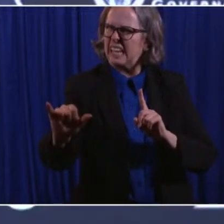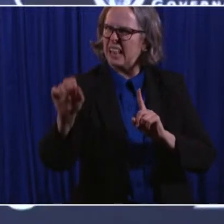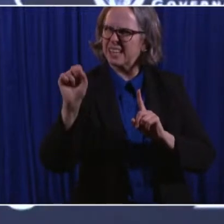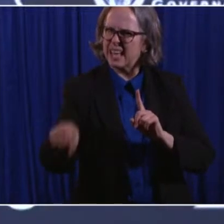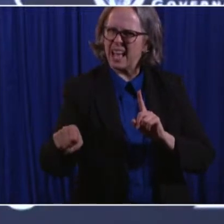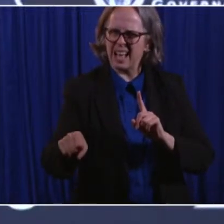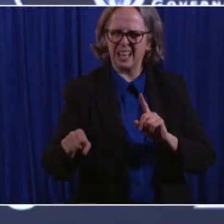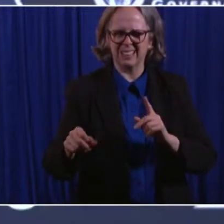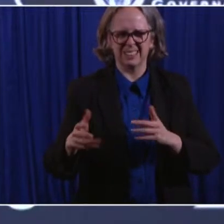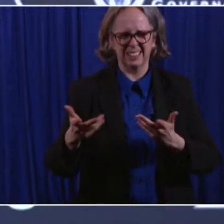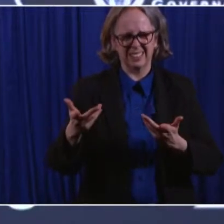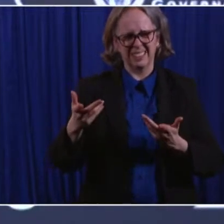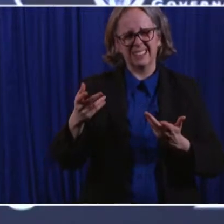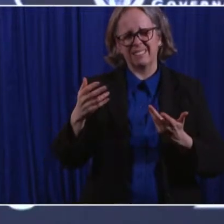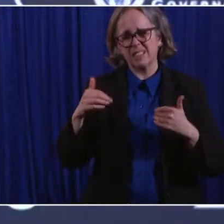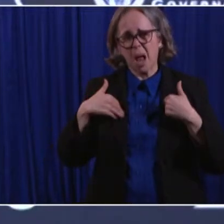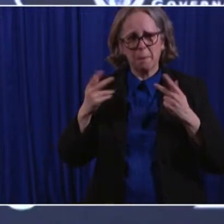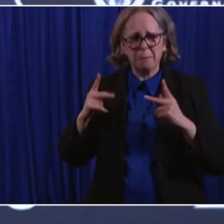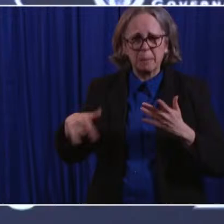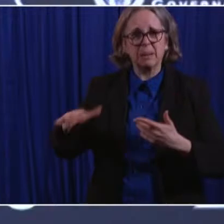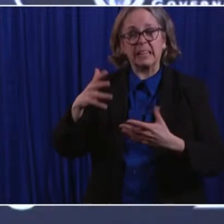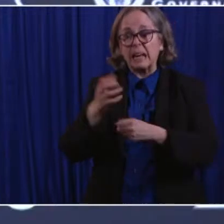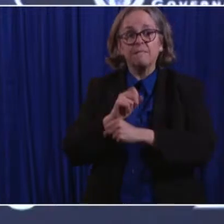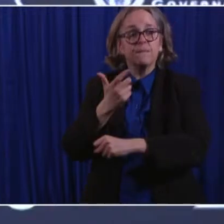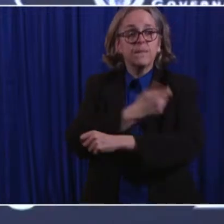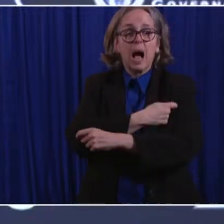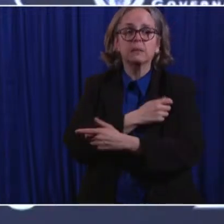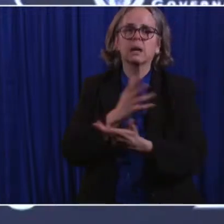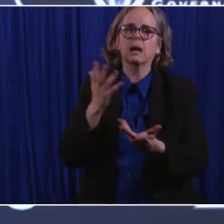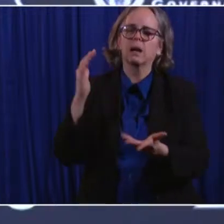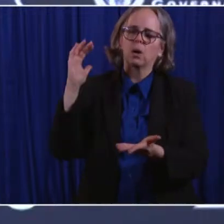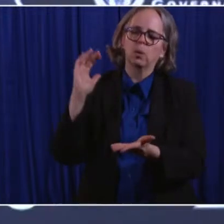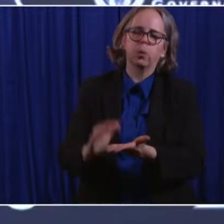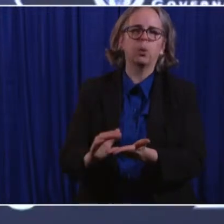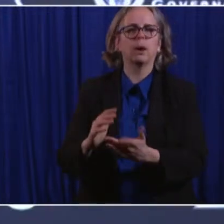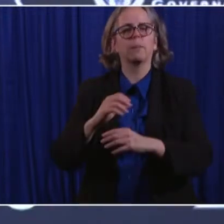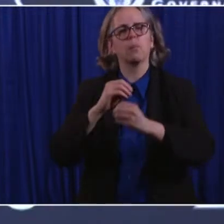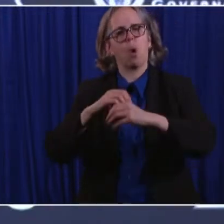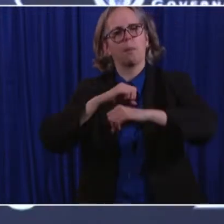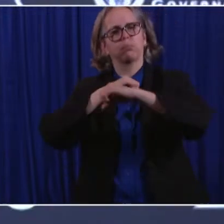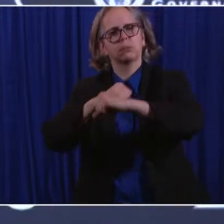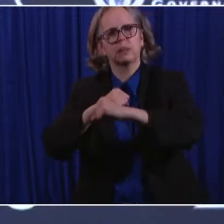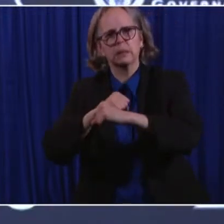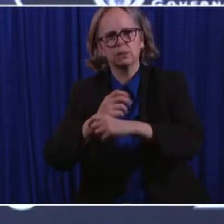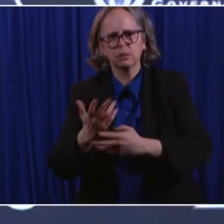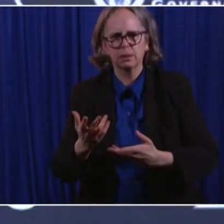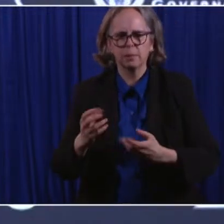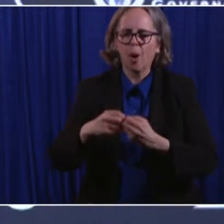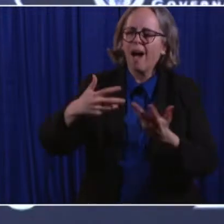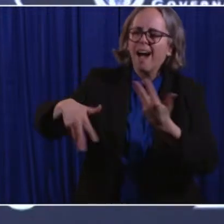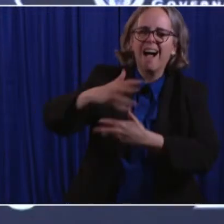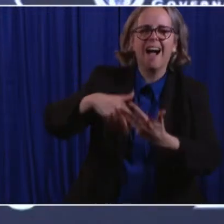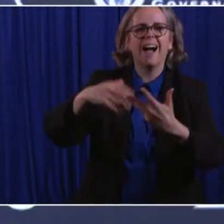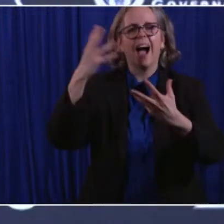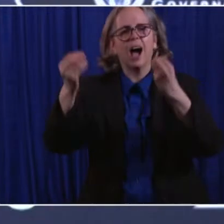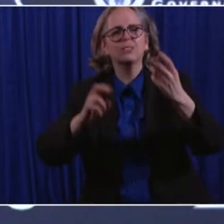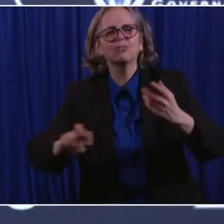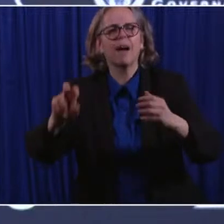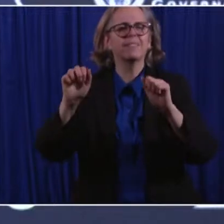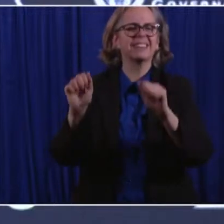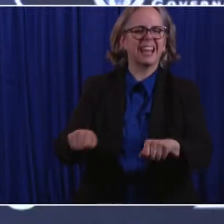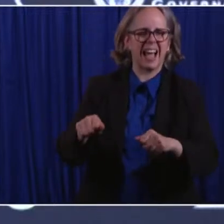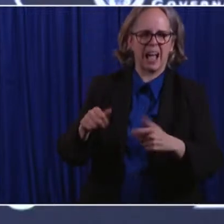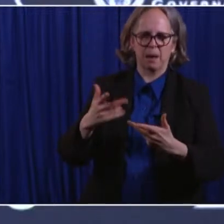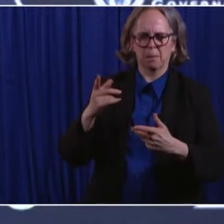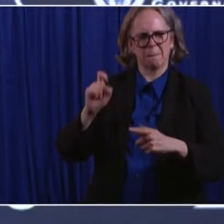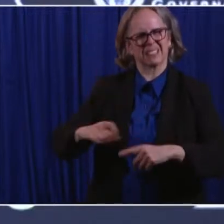benefit of people who are more socially active and travel more and move around more. So we would love to be able to get them vaccinated, but